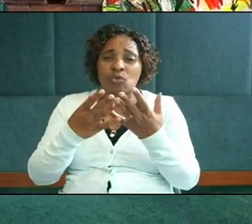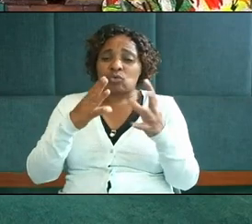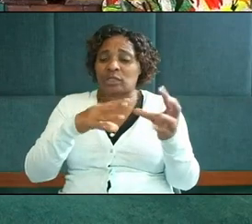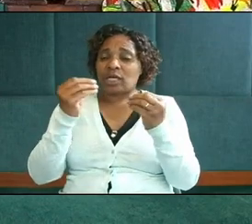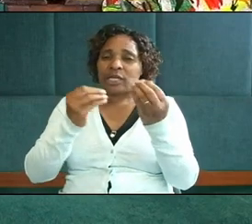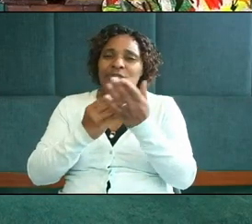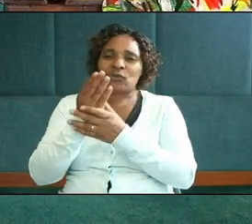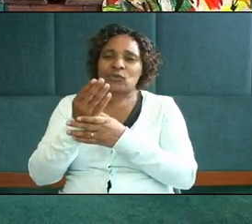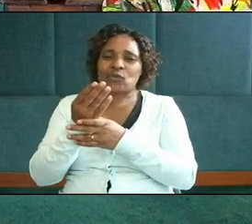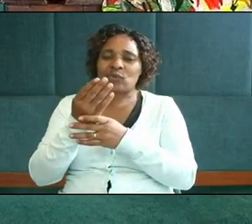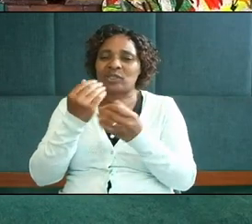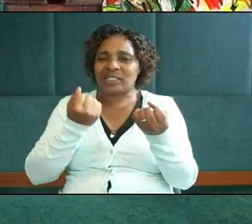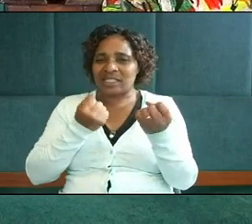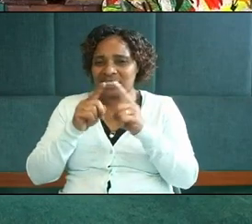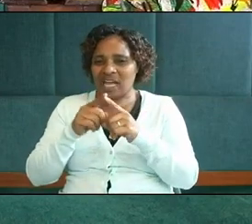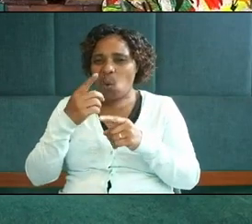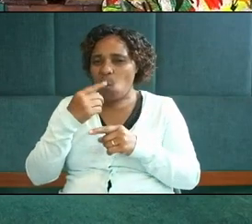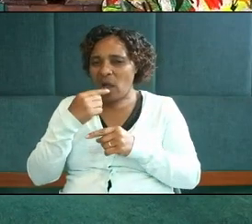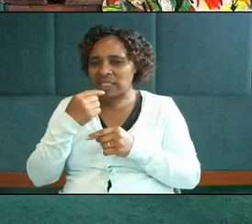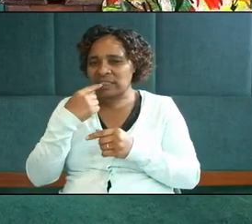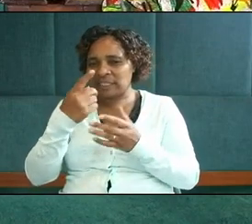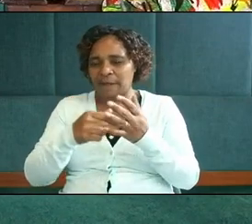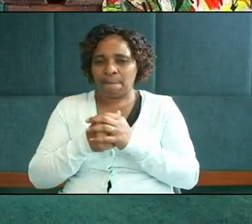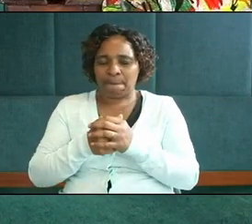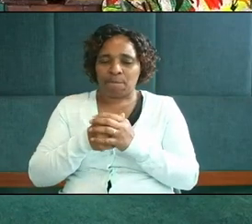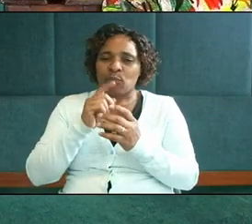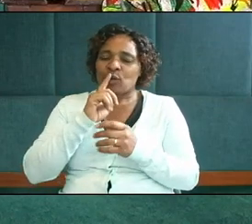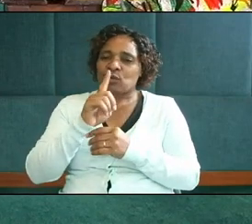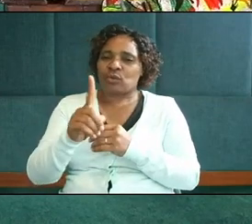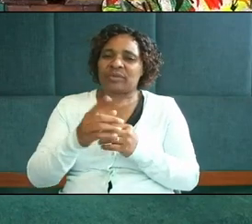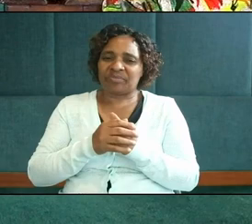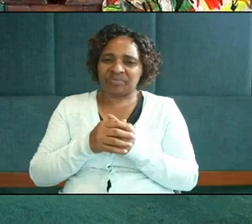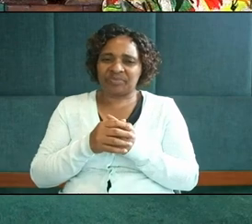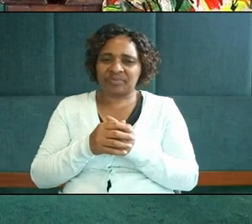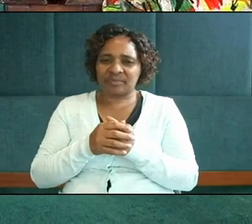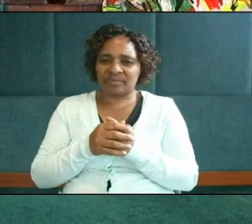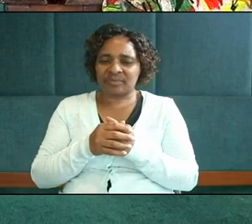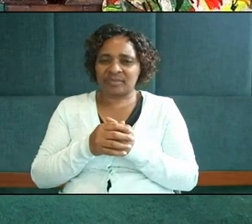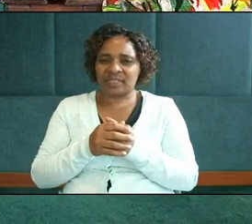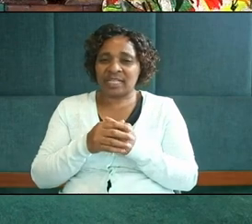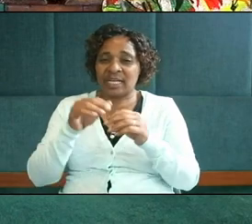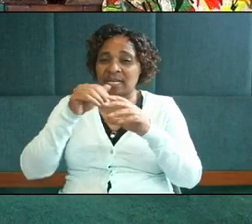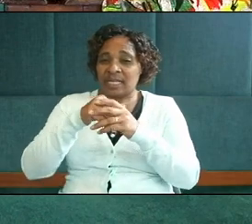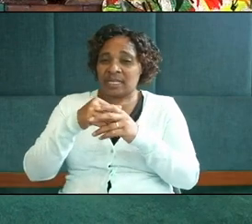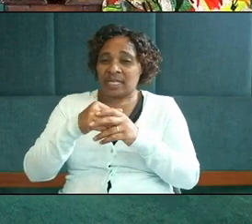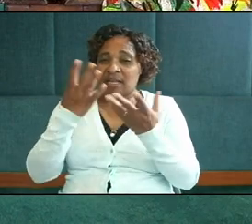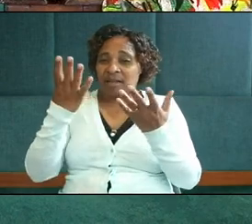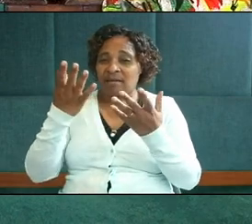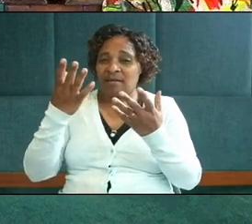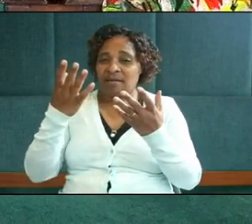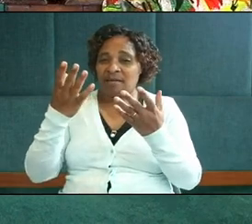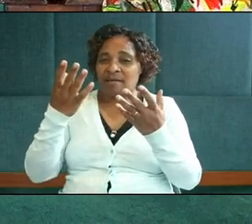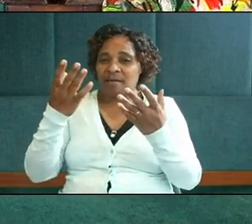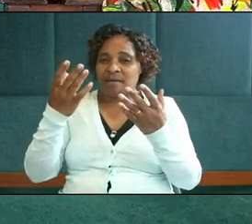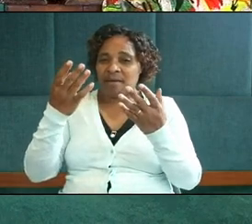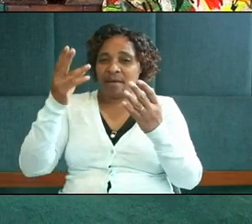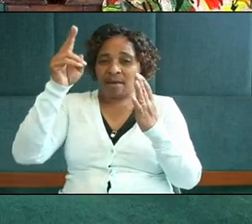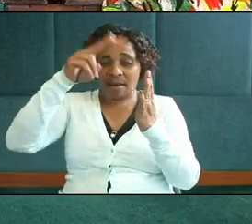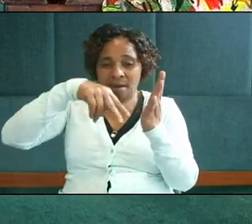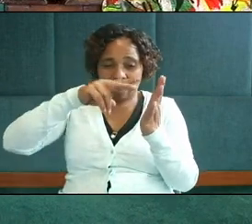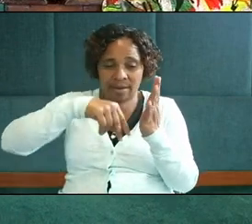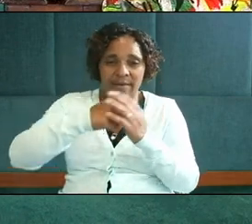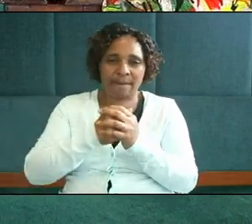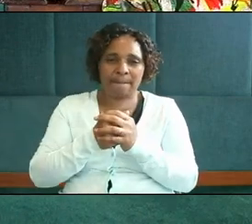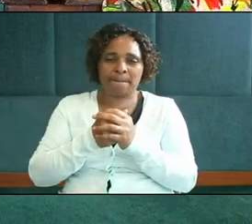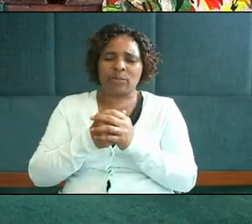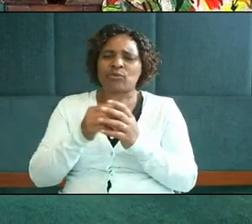White has to say in Patriarchs and Prophets? Yes, so this is highlighted in the flashlight, which reads that